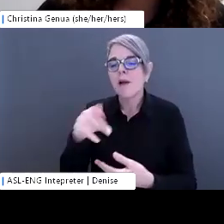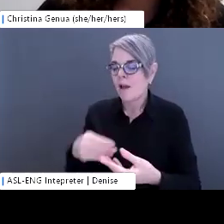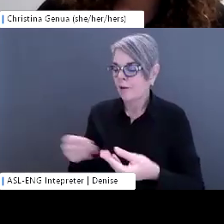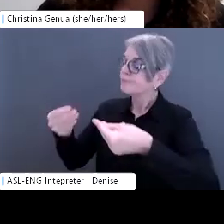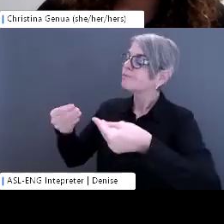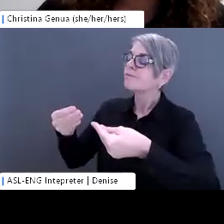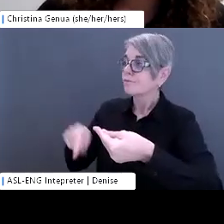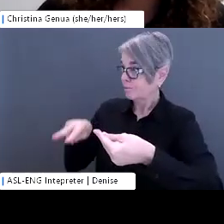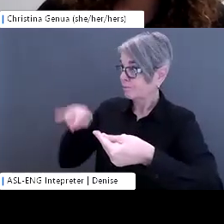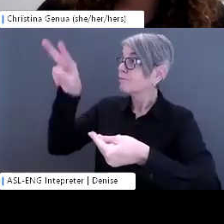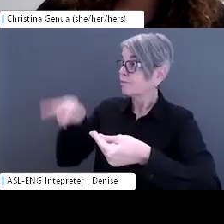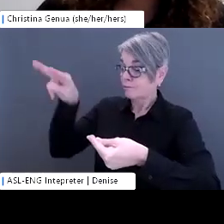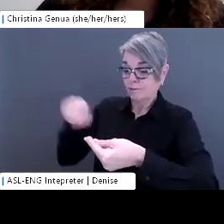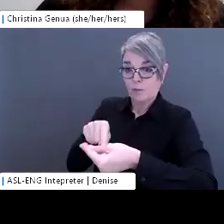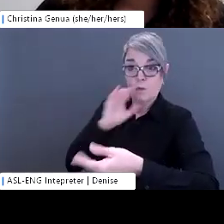any sort of